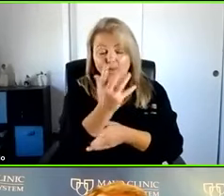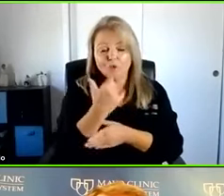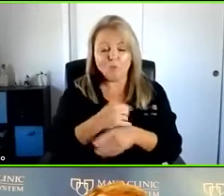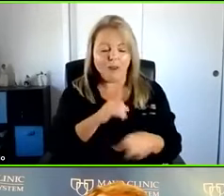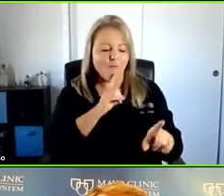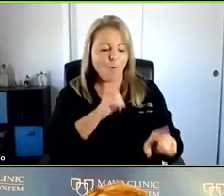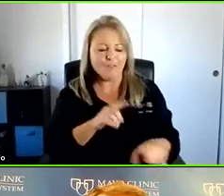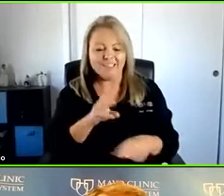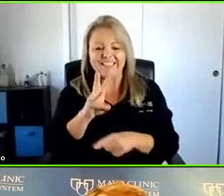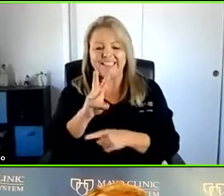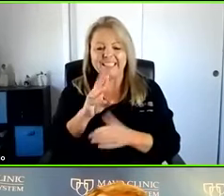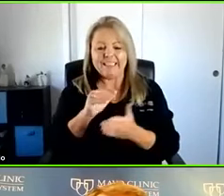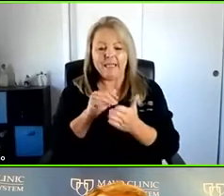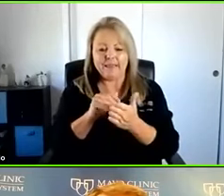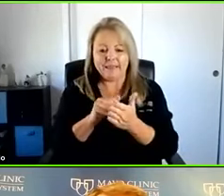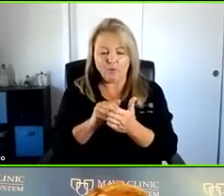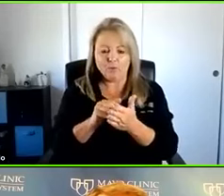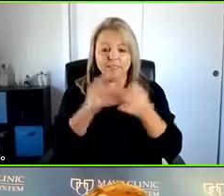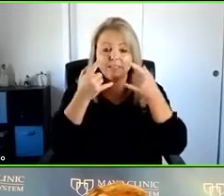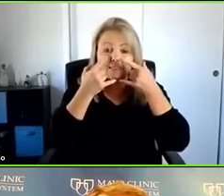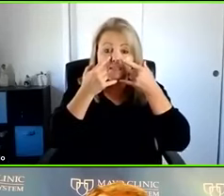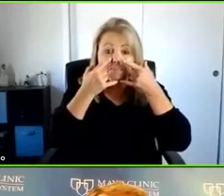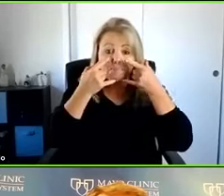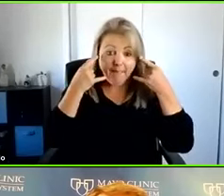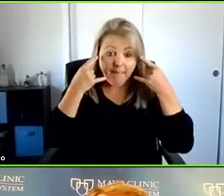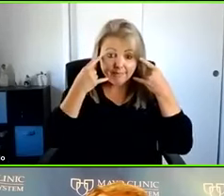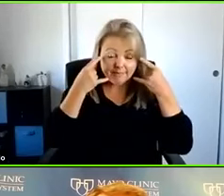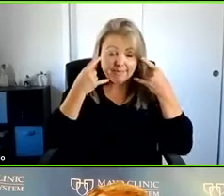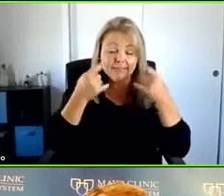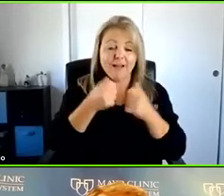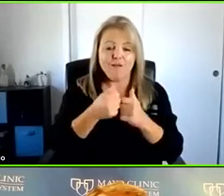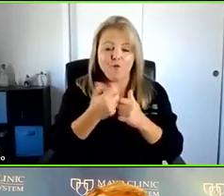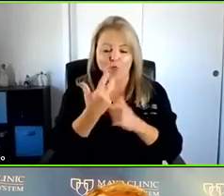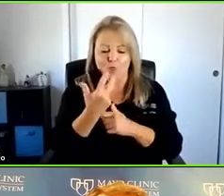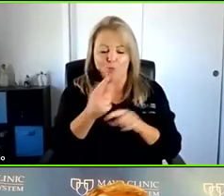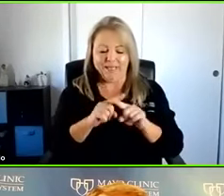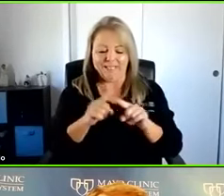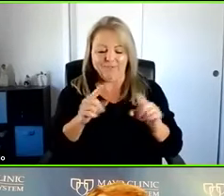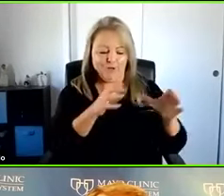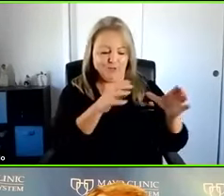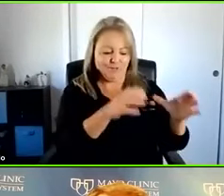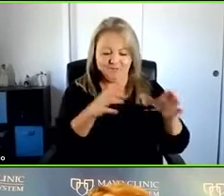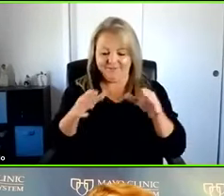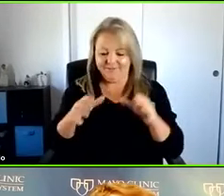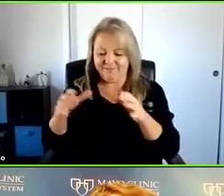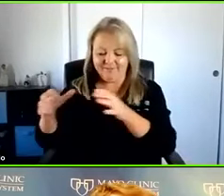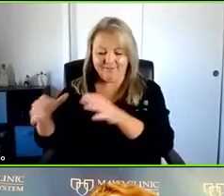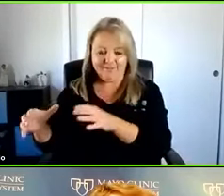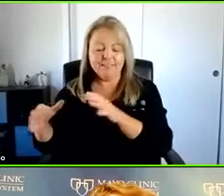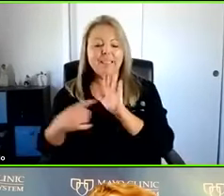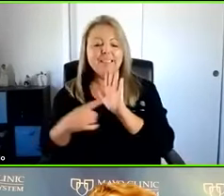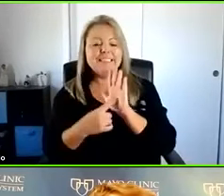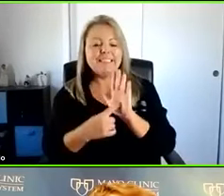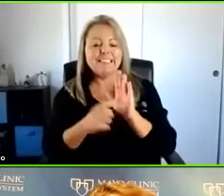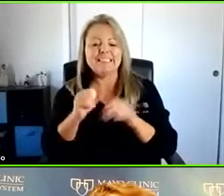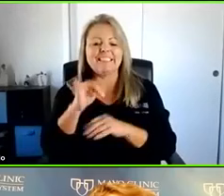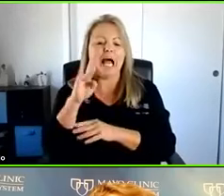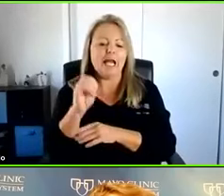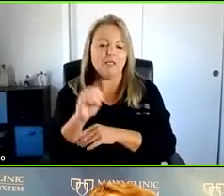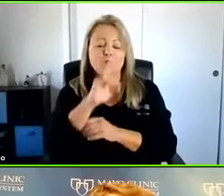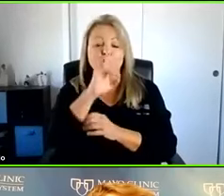ordered 6,000 masks of 3 separate designs and styles to assure that we